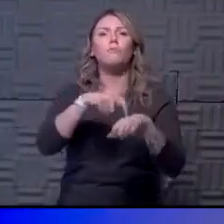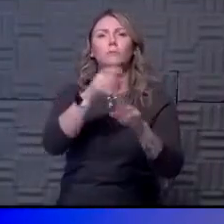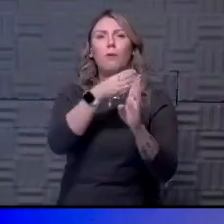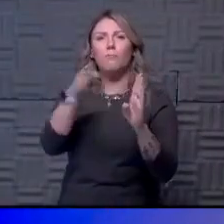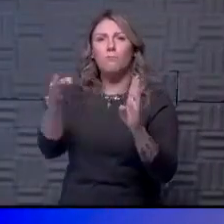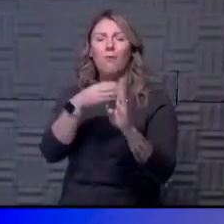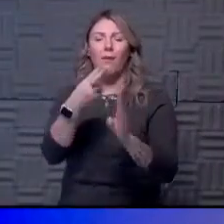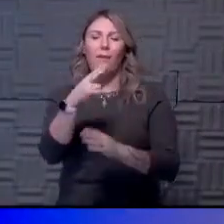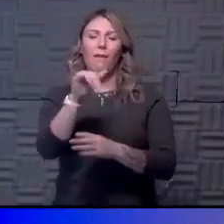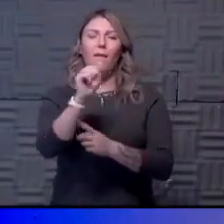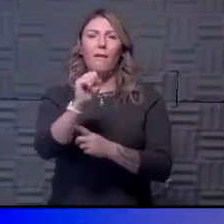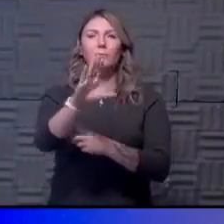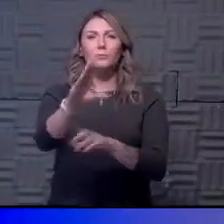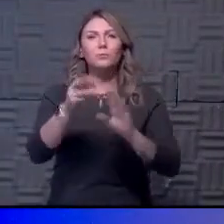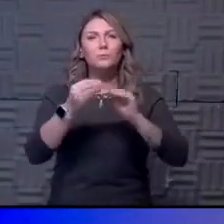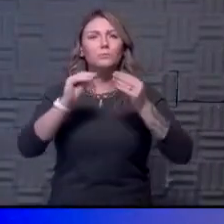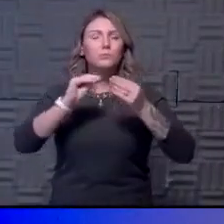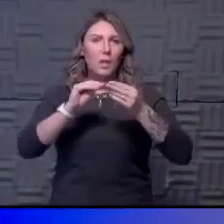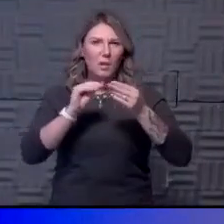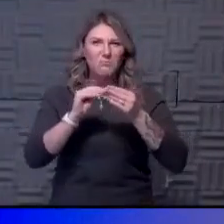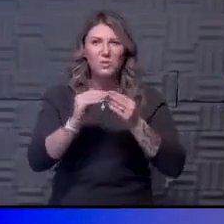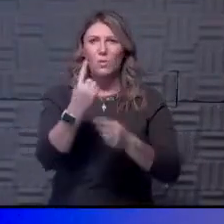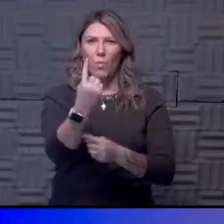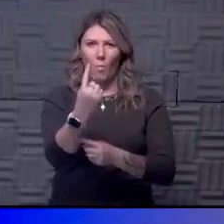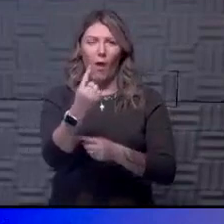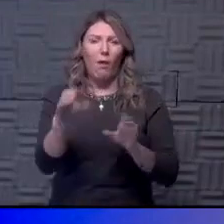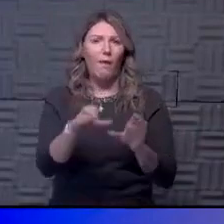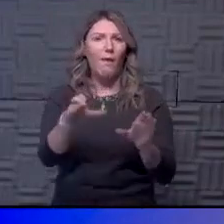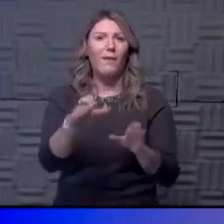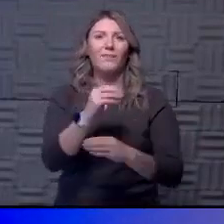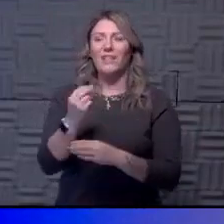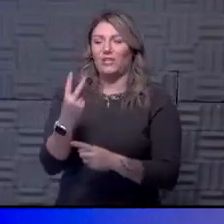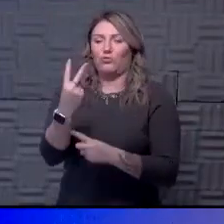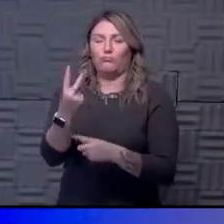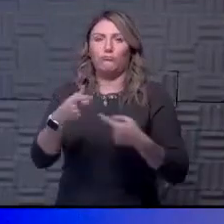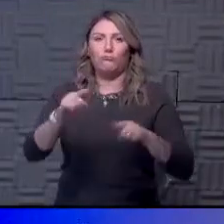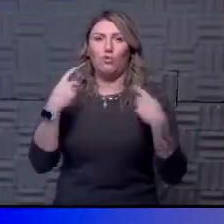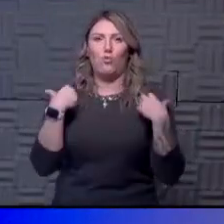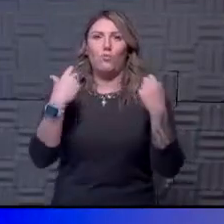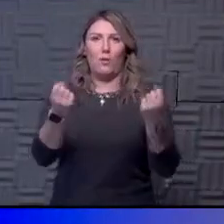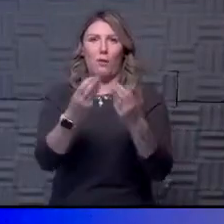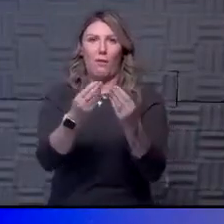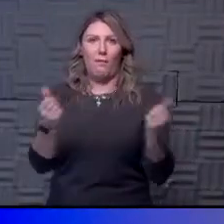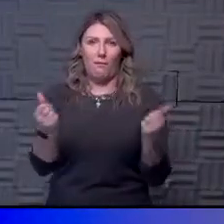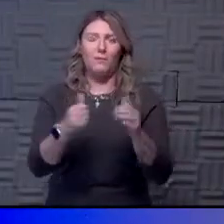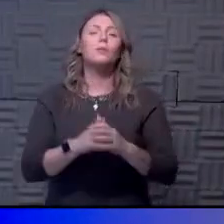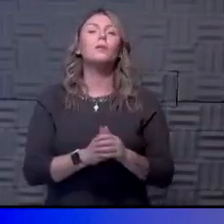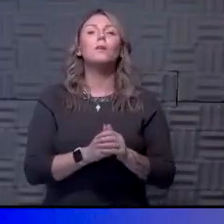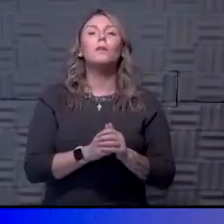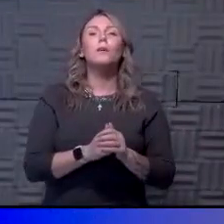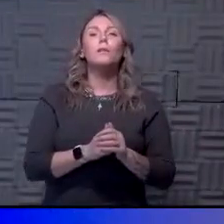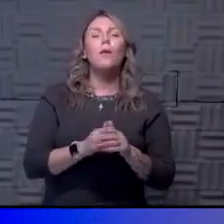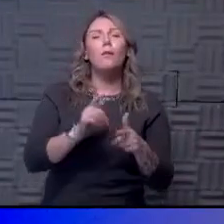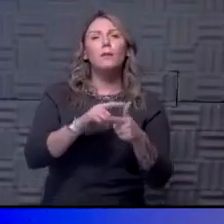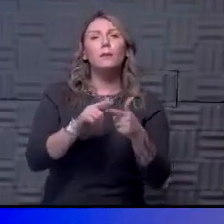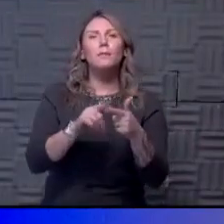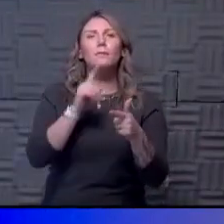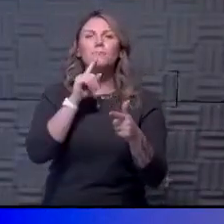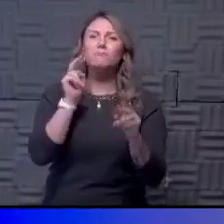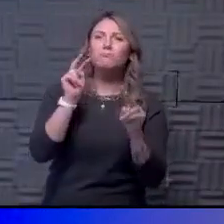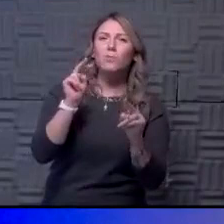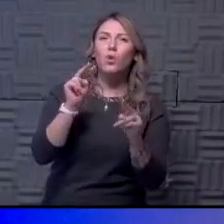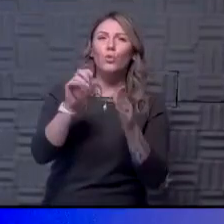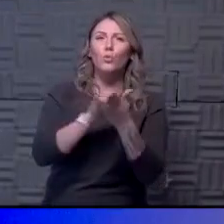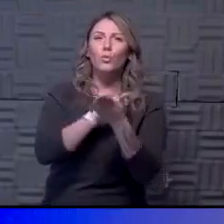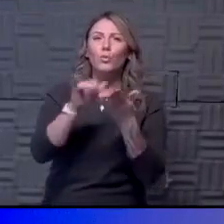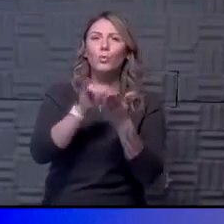weekend still had low numbers. As of Saturday, they had 1 acute and 2 in that recovery period. And, you know, looking on the New York Times